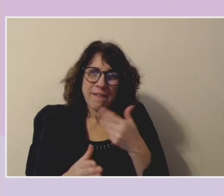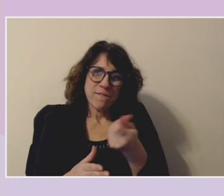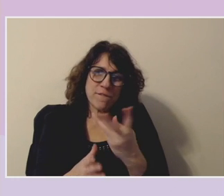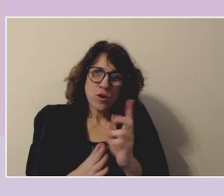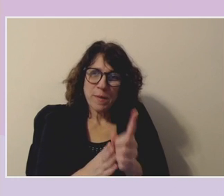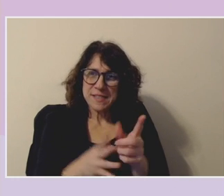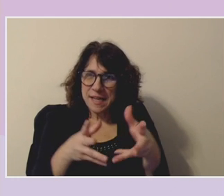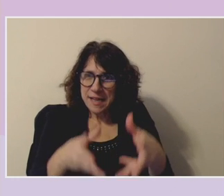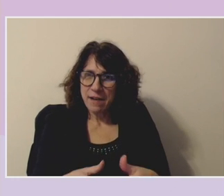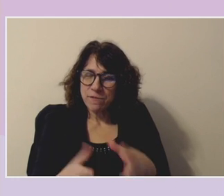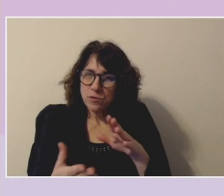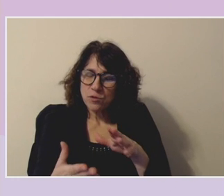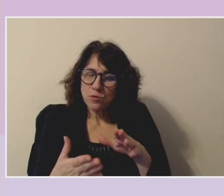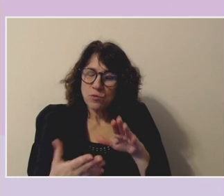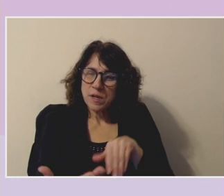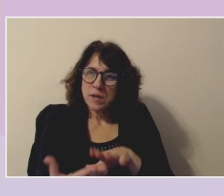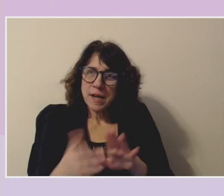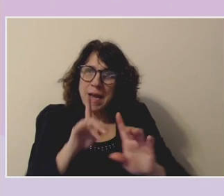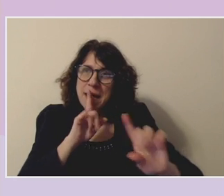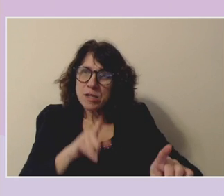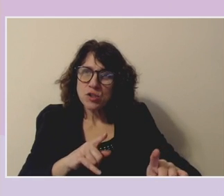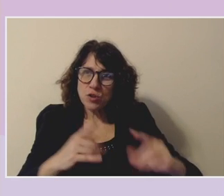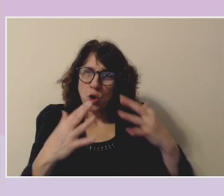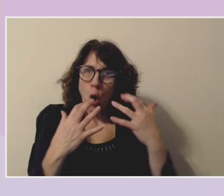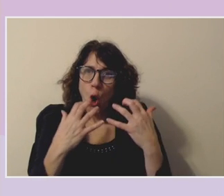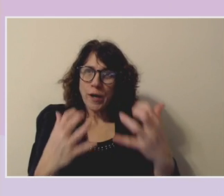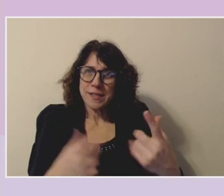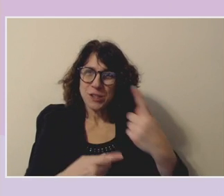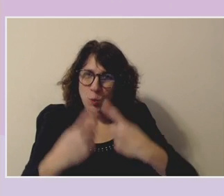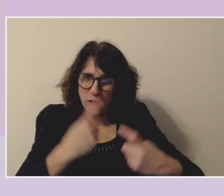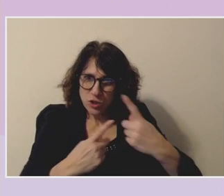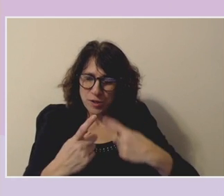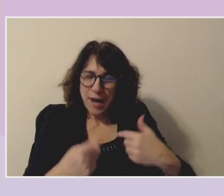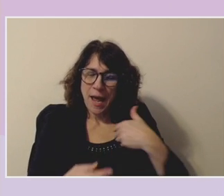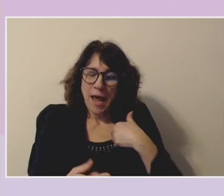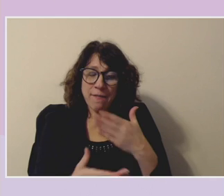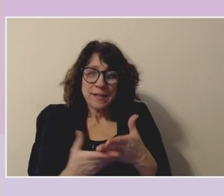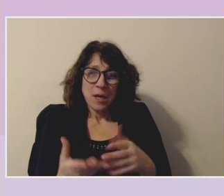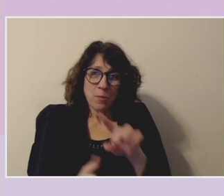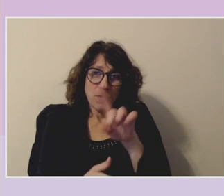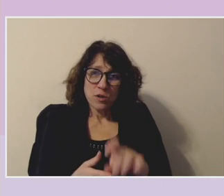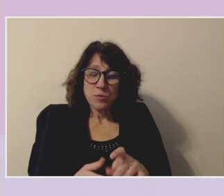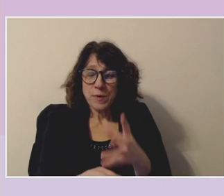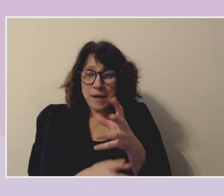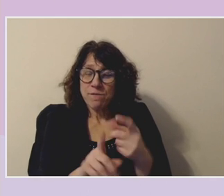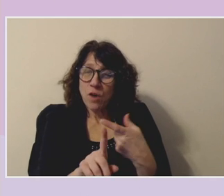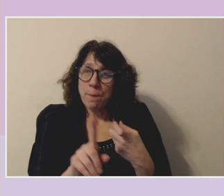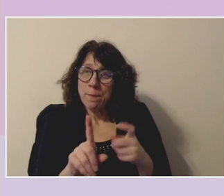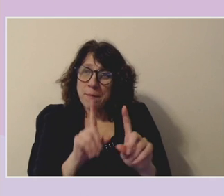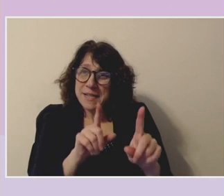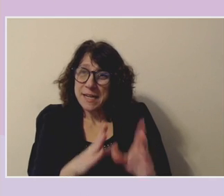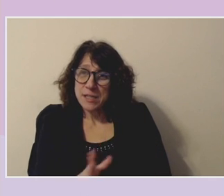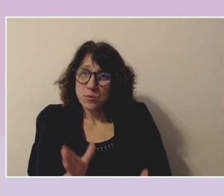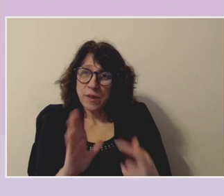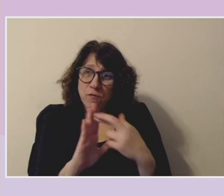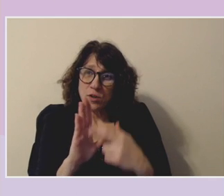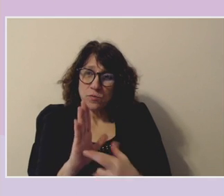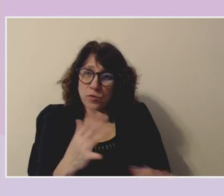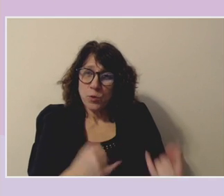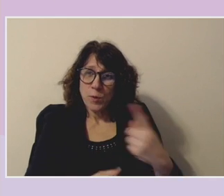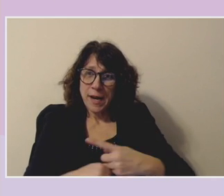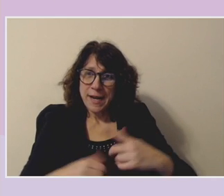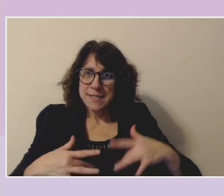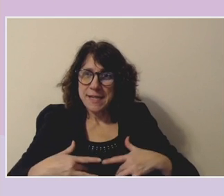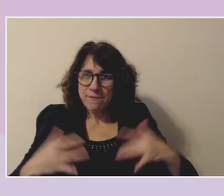some audience questions. And so I have some questions that we received from attendees when they registered for today's event